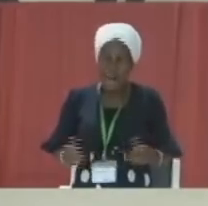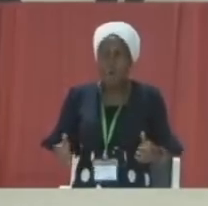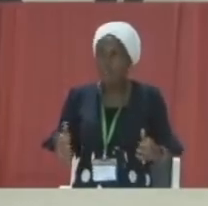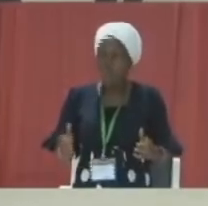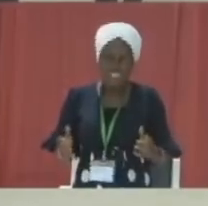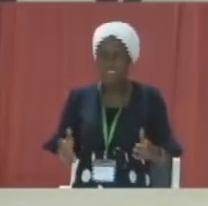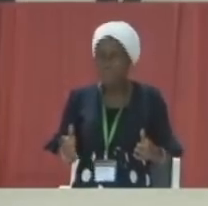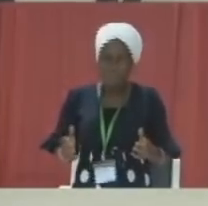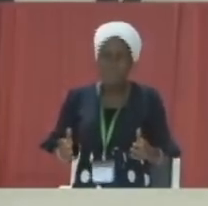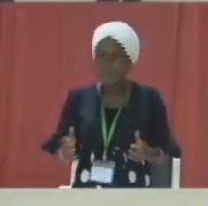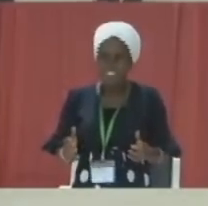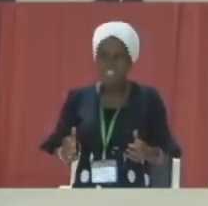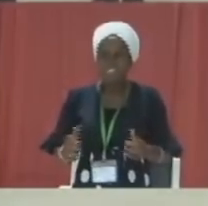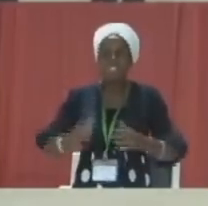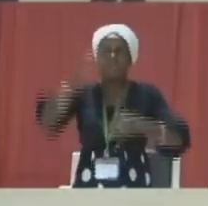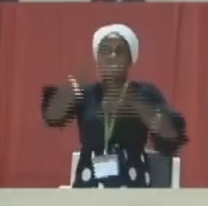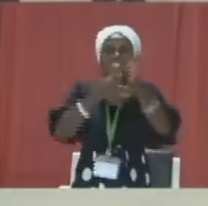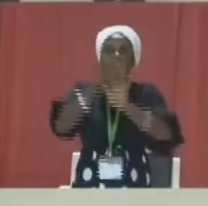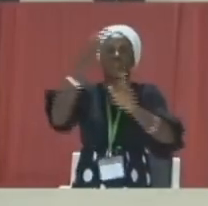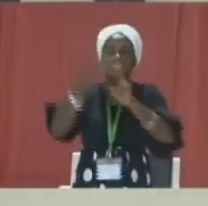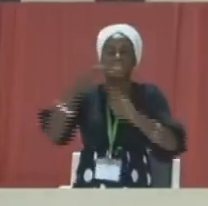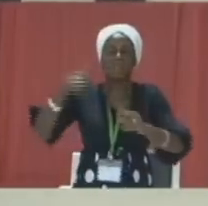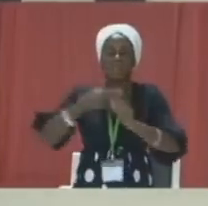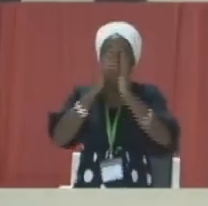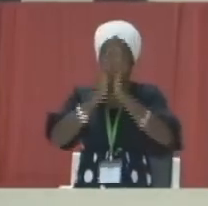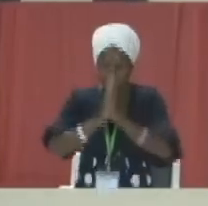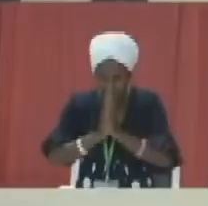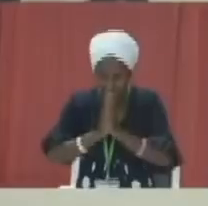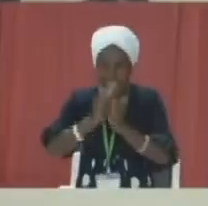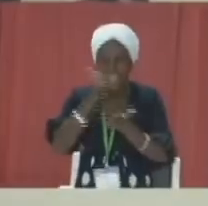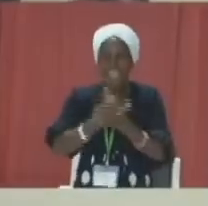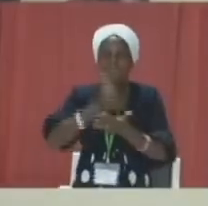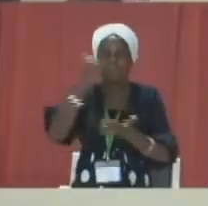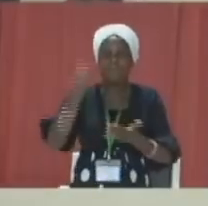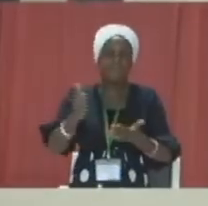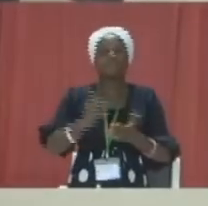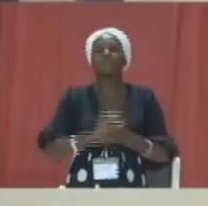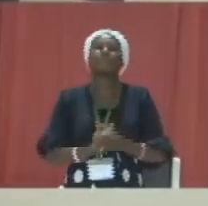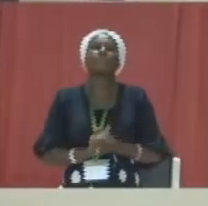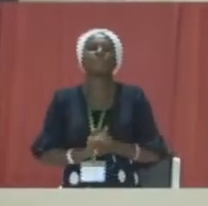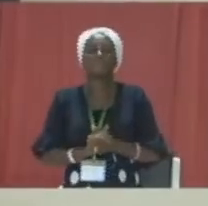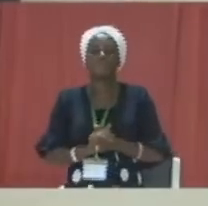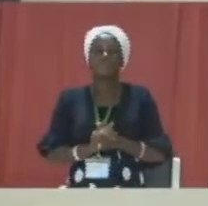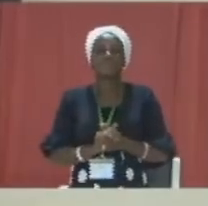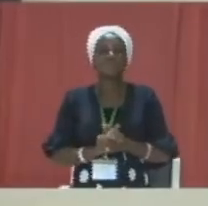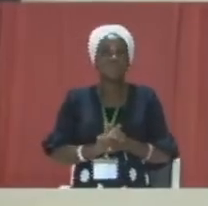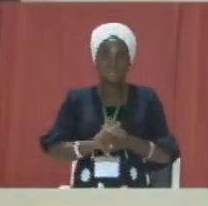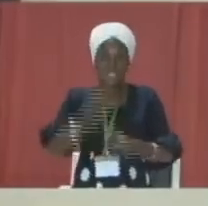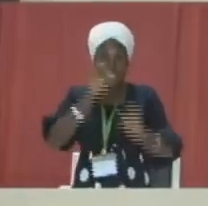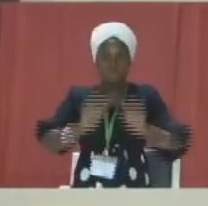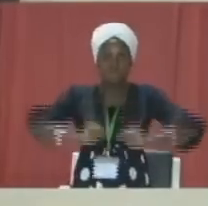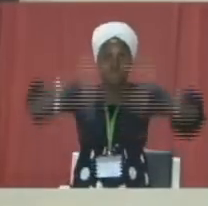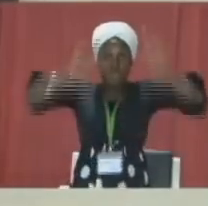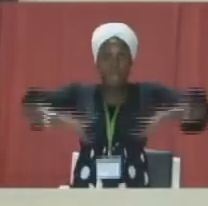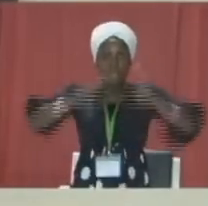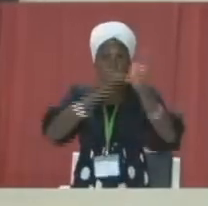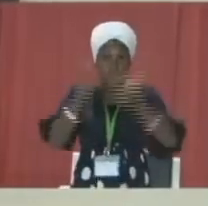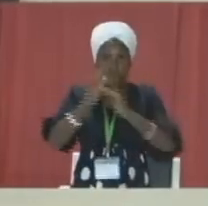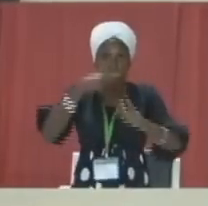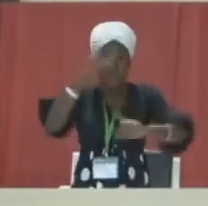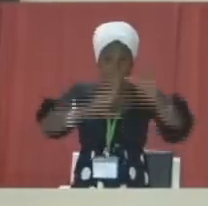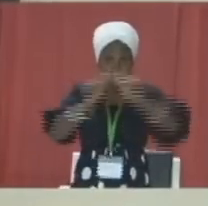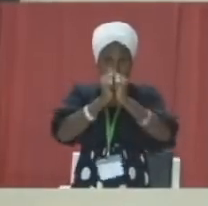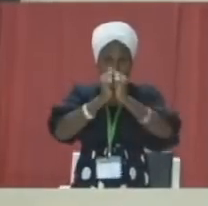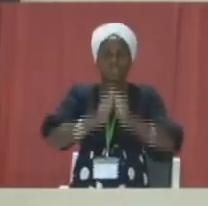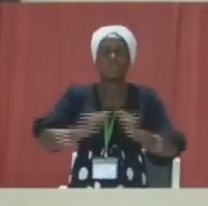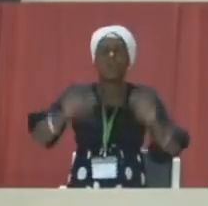In Jesus' name we pray. Those of you who are out here, say after me, Lord Jesus, thank you for